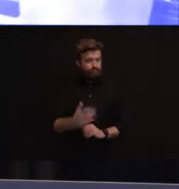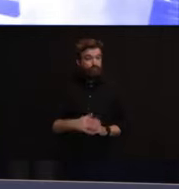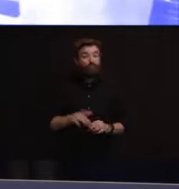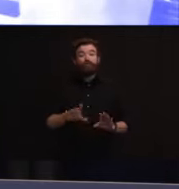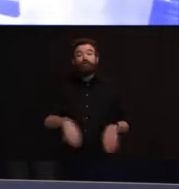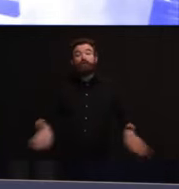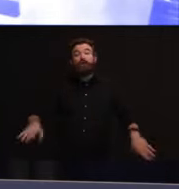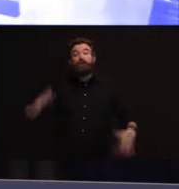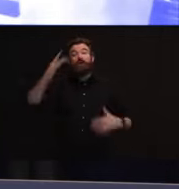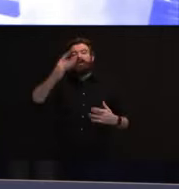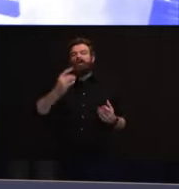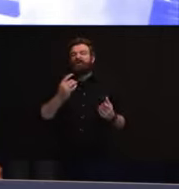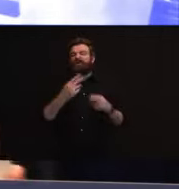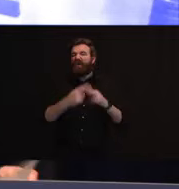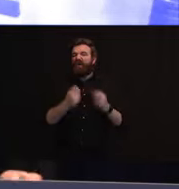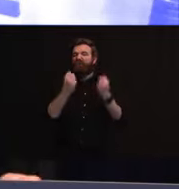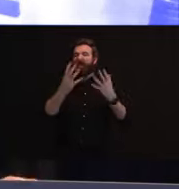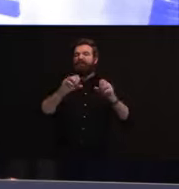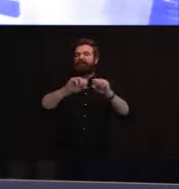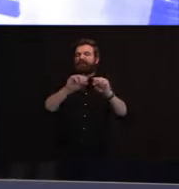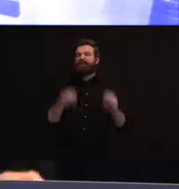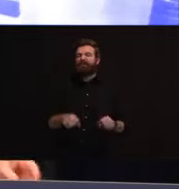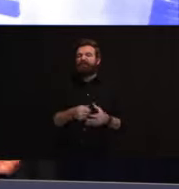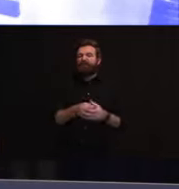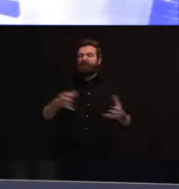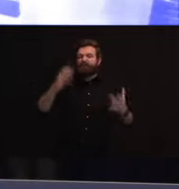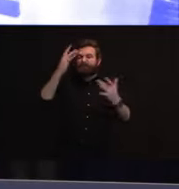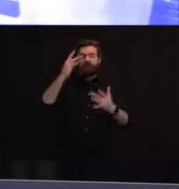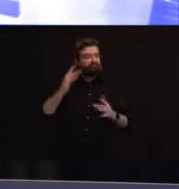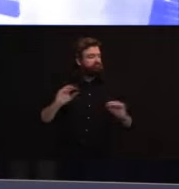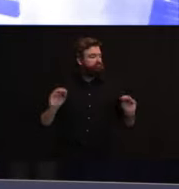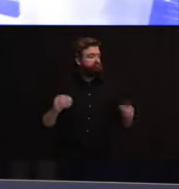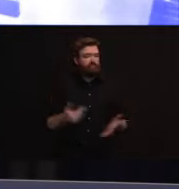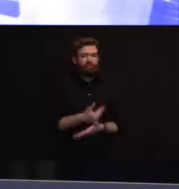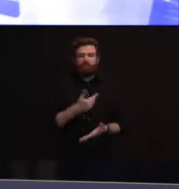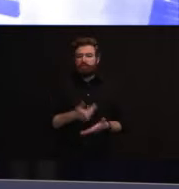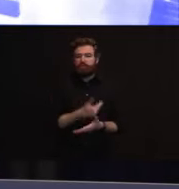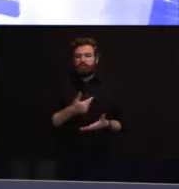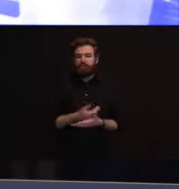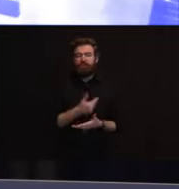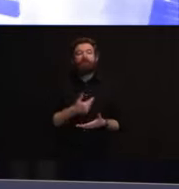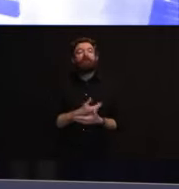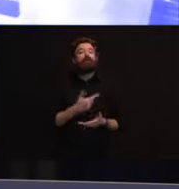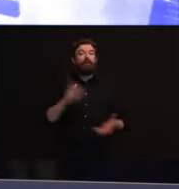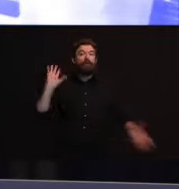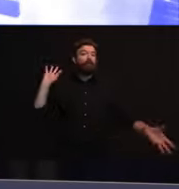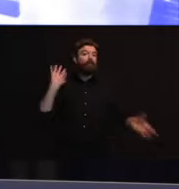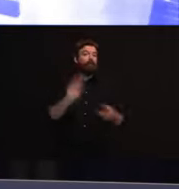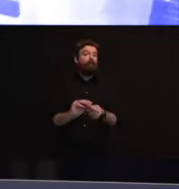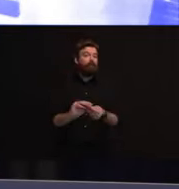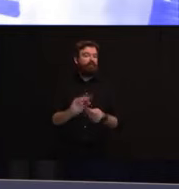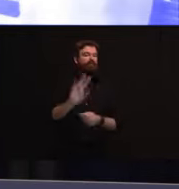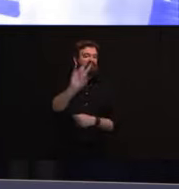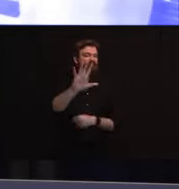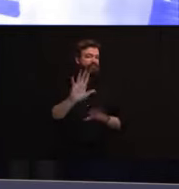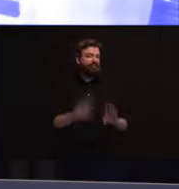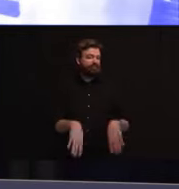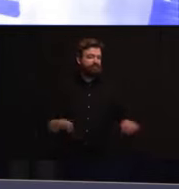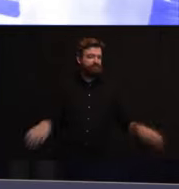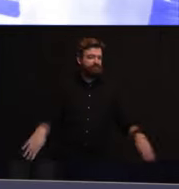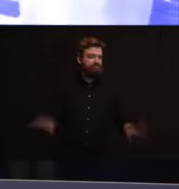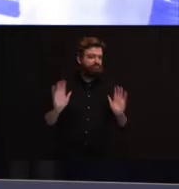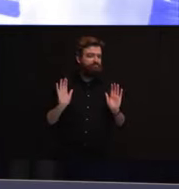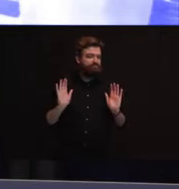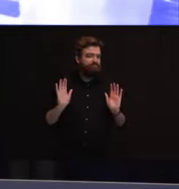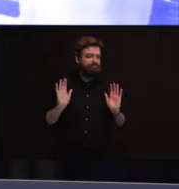in children. There are a total of 75 cases in our state. At the state veterans' homes, the numbers remain